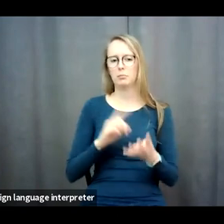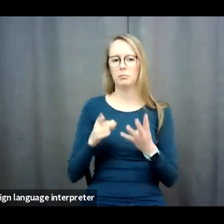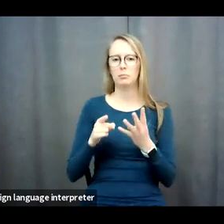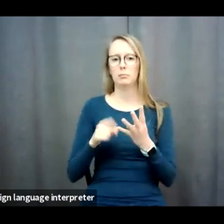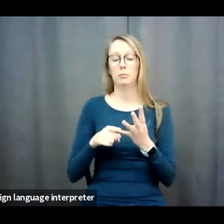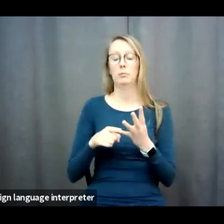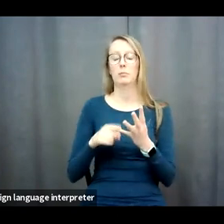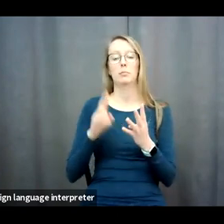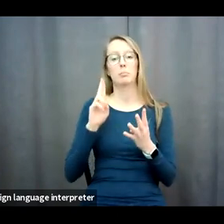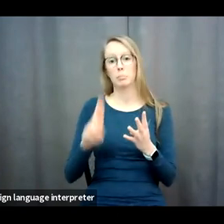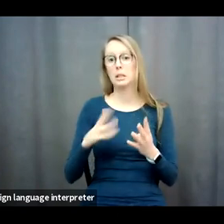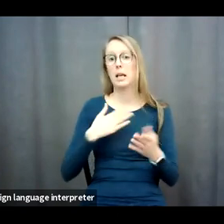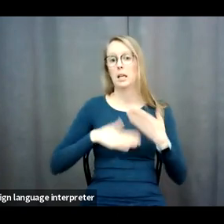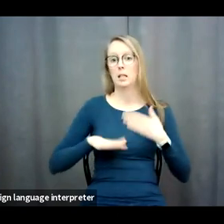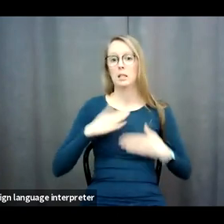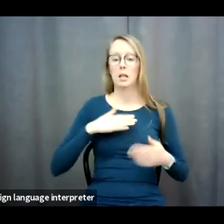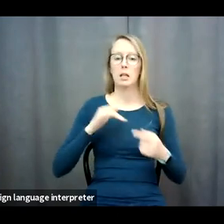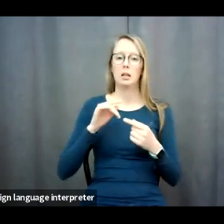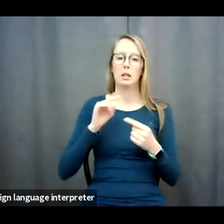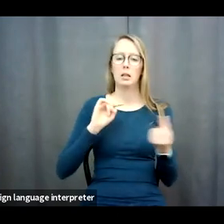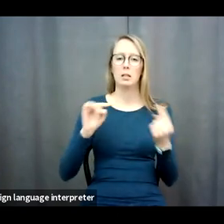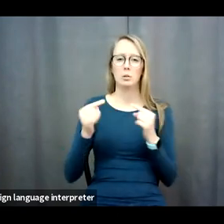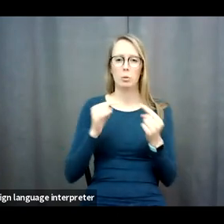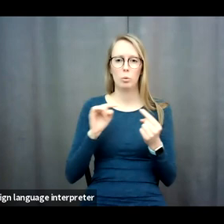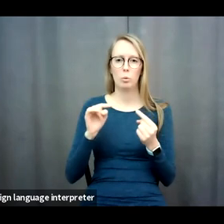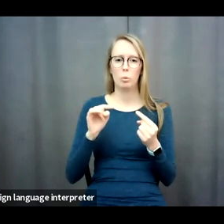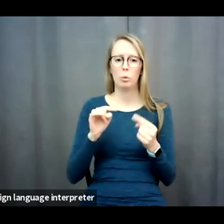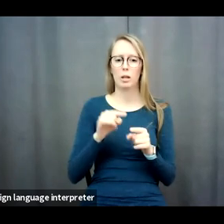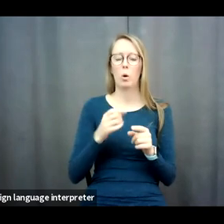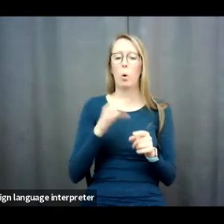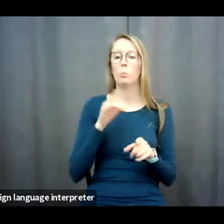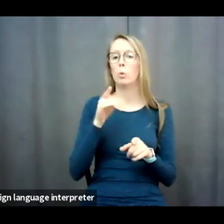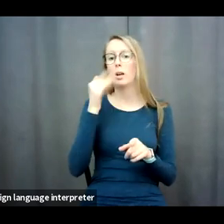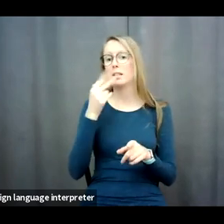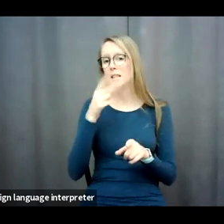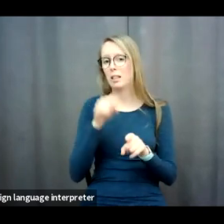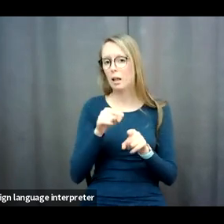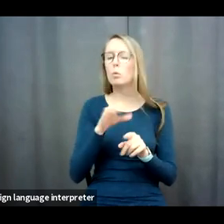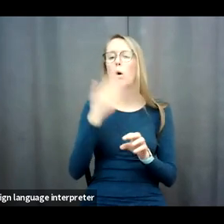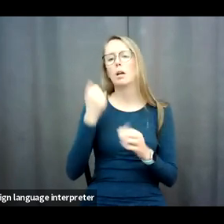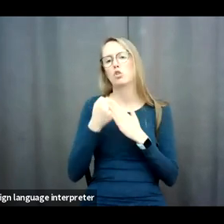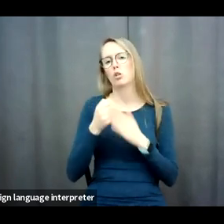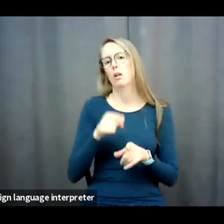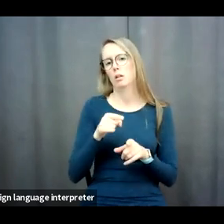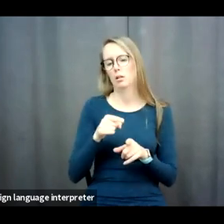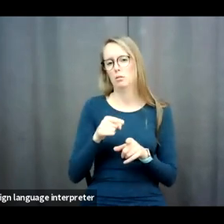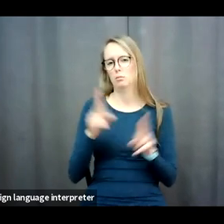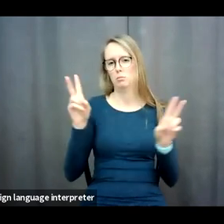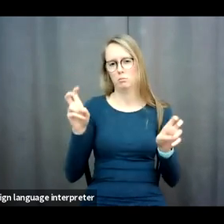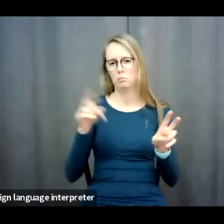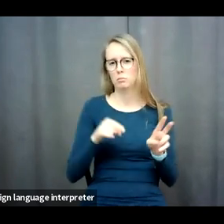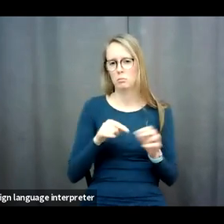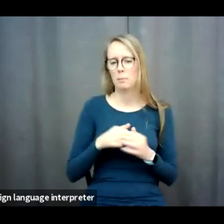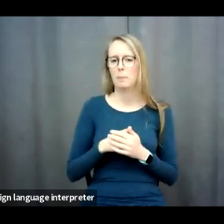absolutely fascinating discussion from if you can see it, then you can support it. And then I